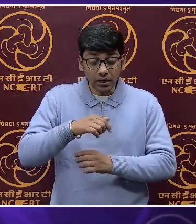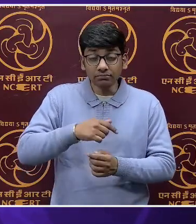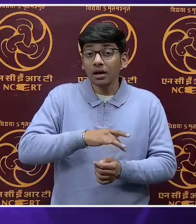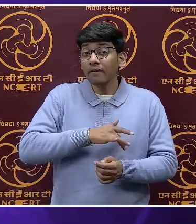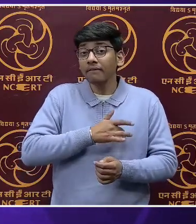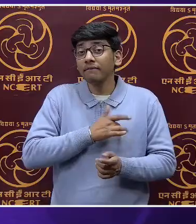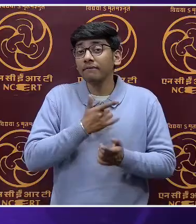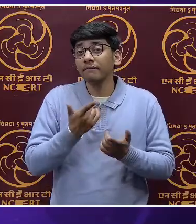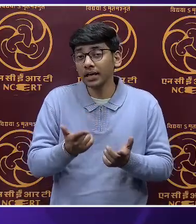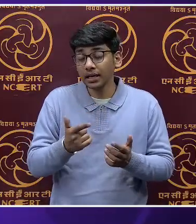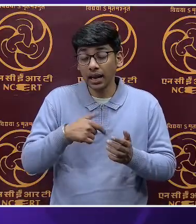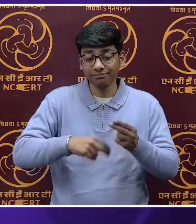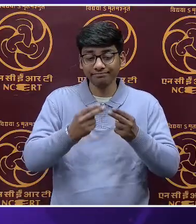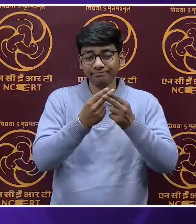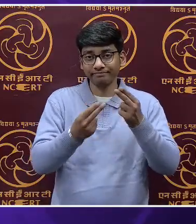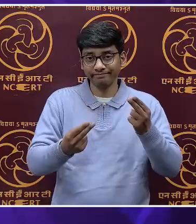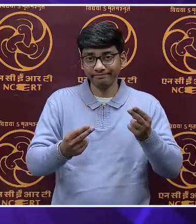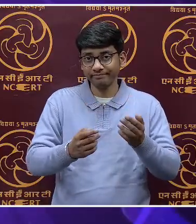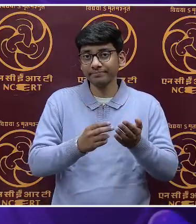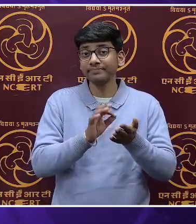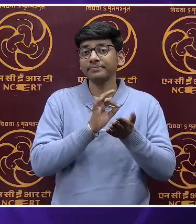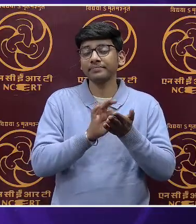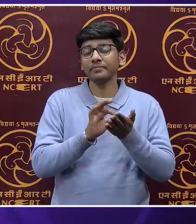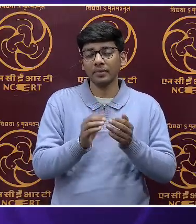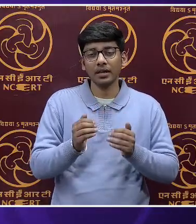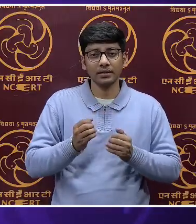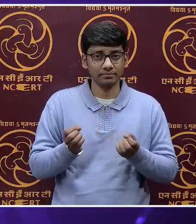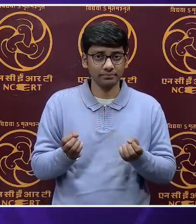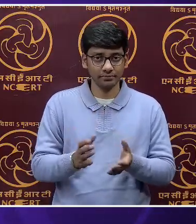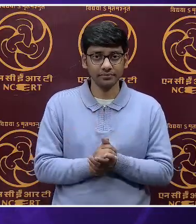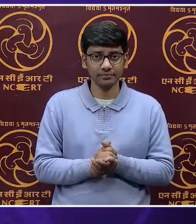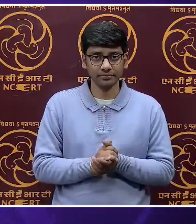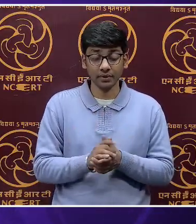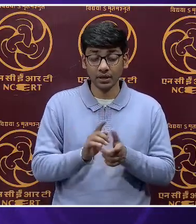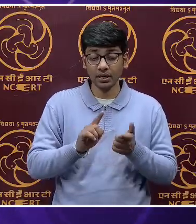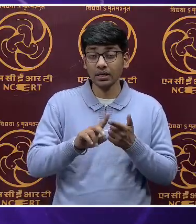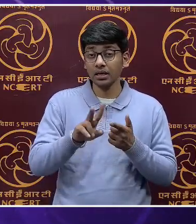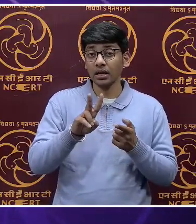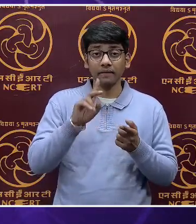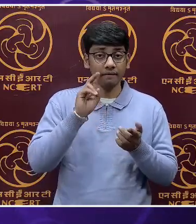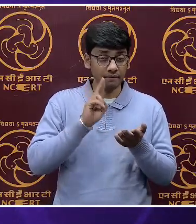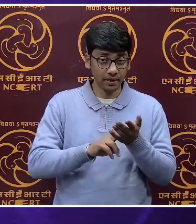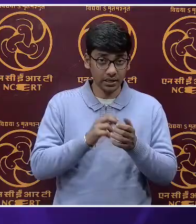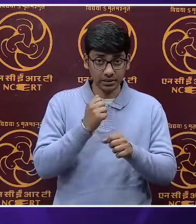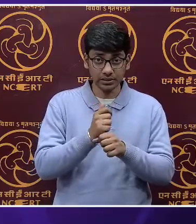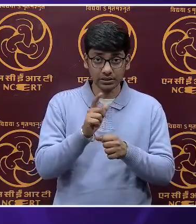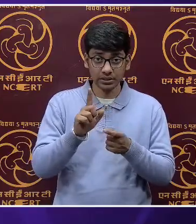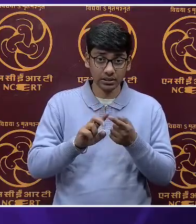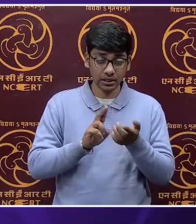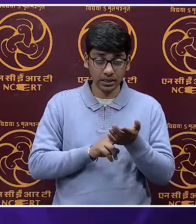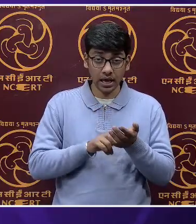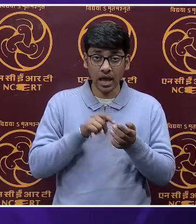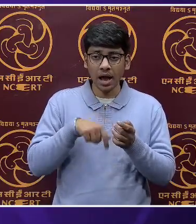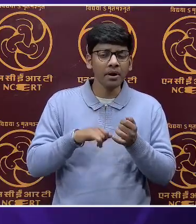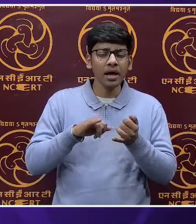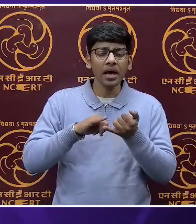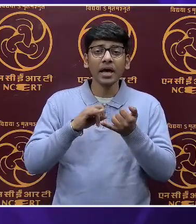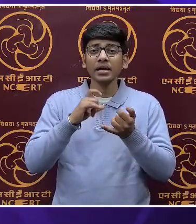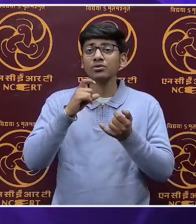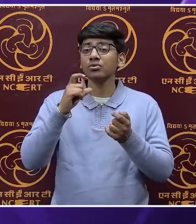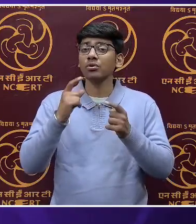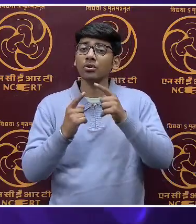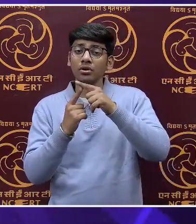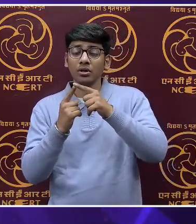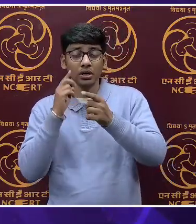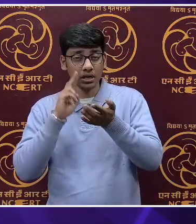on with our chapter. Dear viewers, Evelyn Glennie, as the name suggests, is a Scottish percussionist. I will tell you